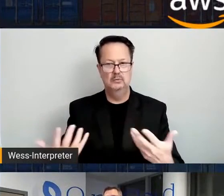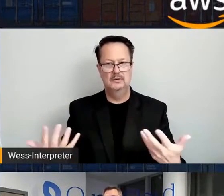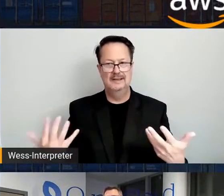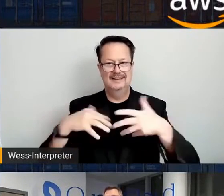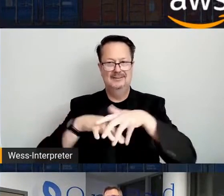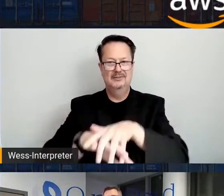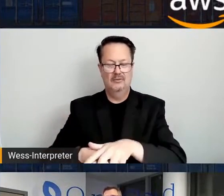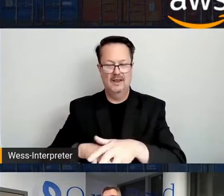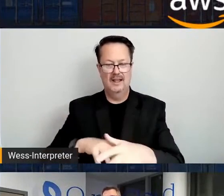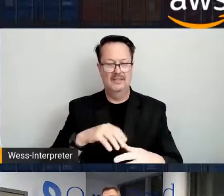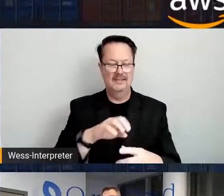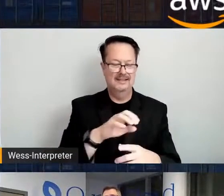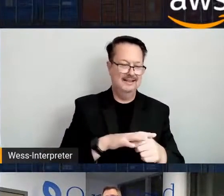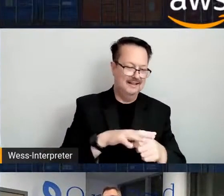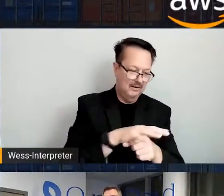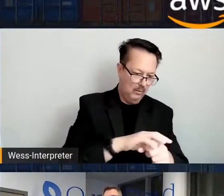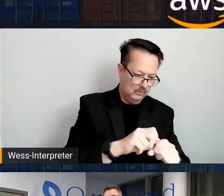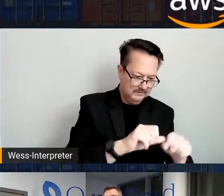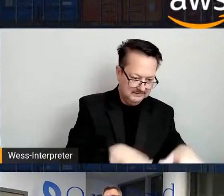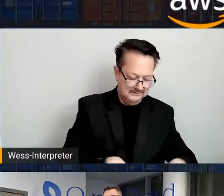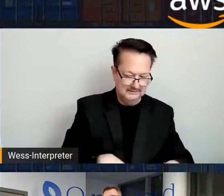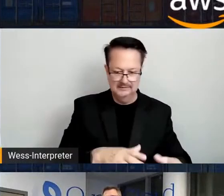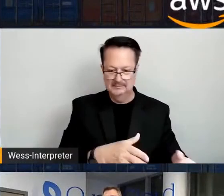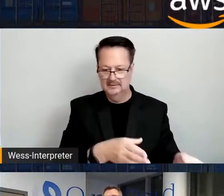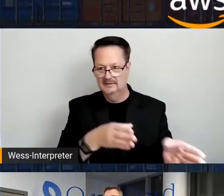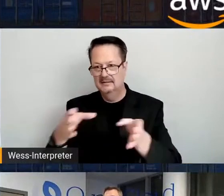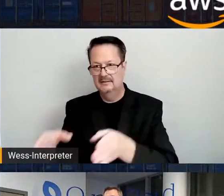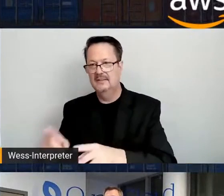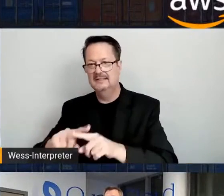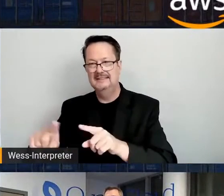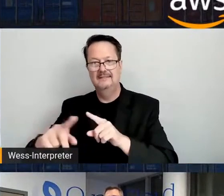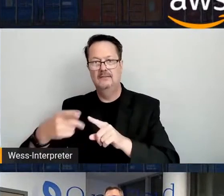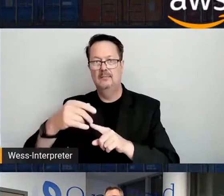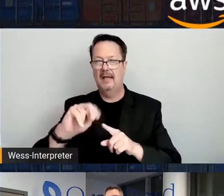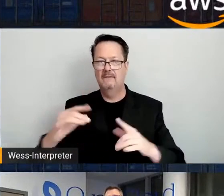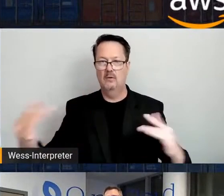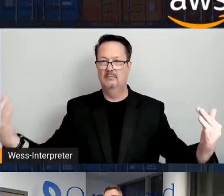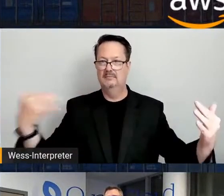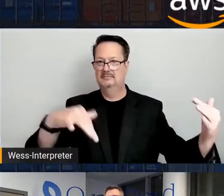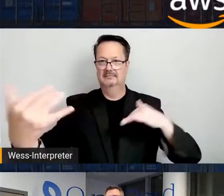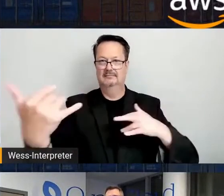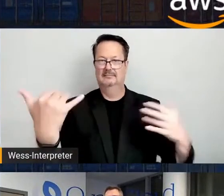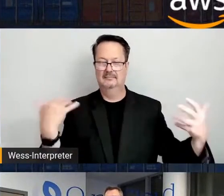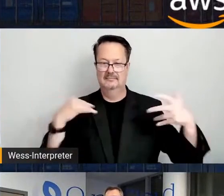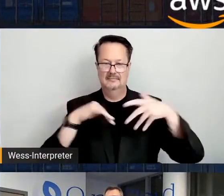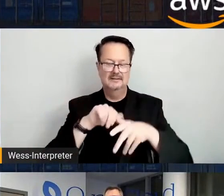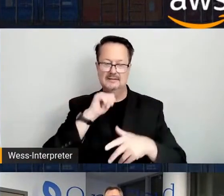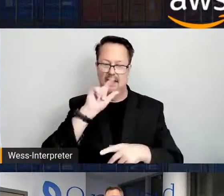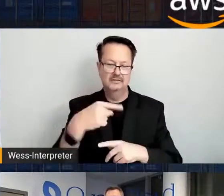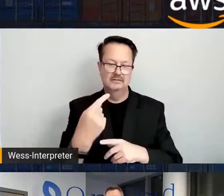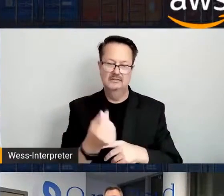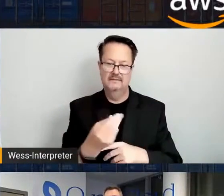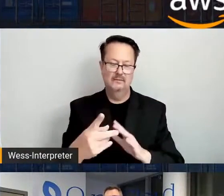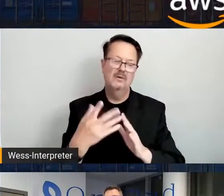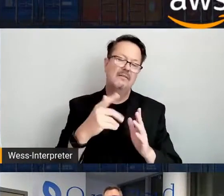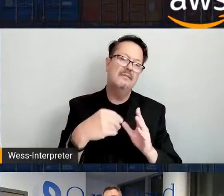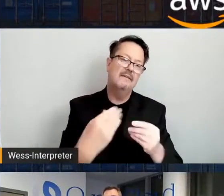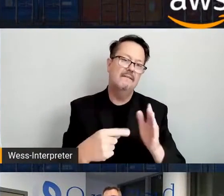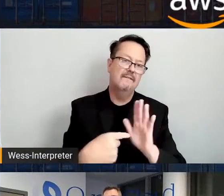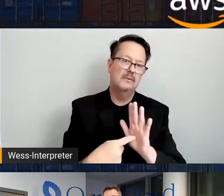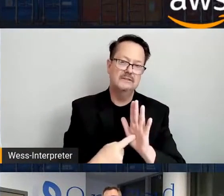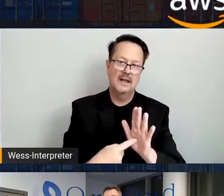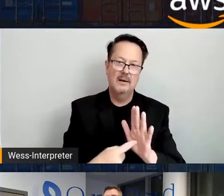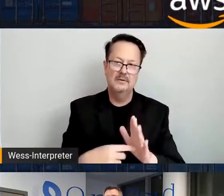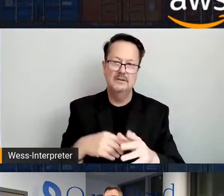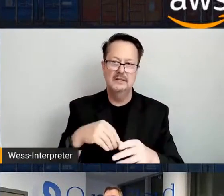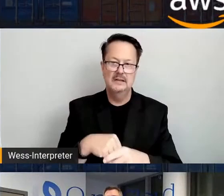this ecosystem and this development platform. So these are just few examples. I could take many others. For example, within Atos, we